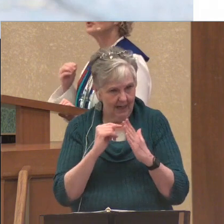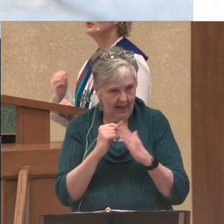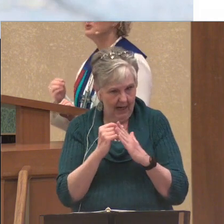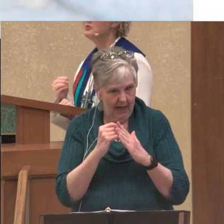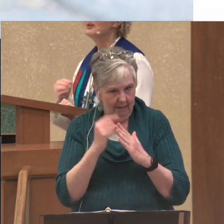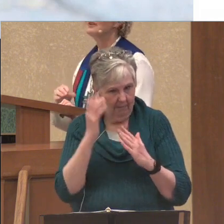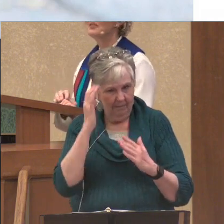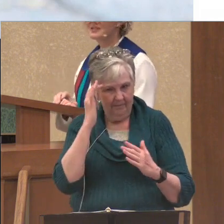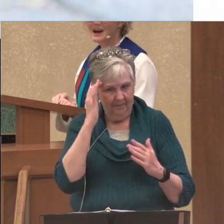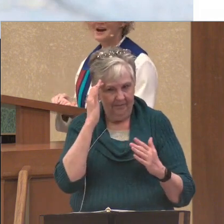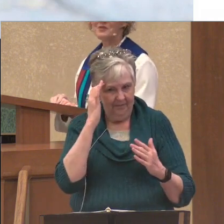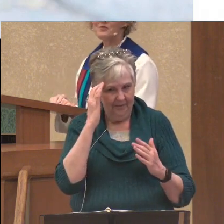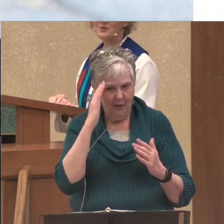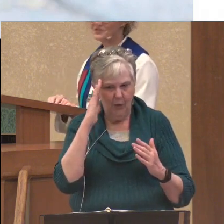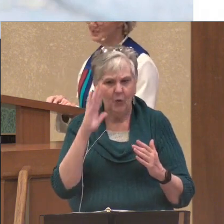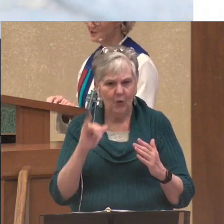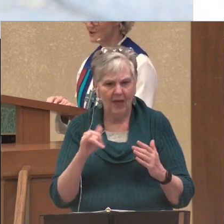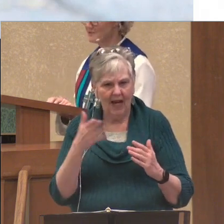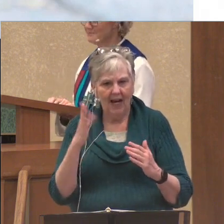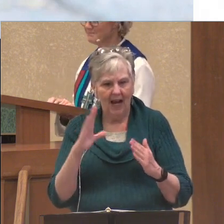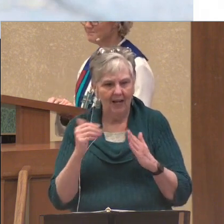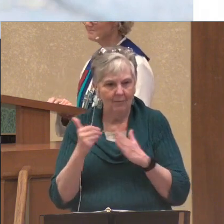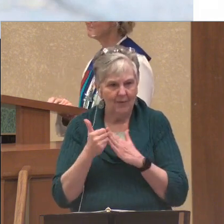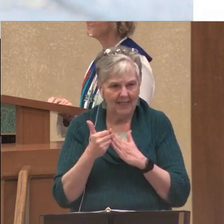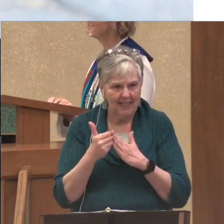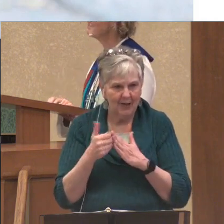you just knew that God was near.